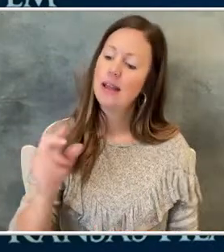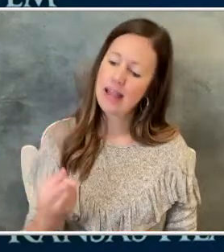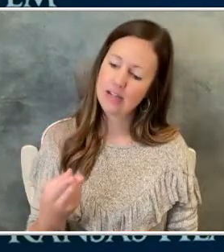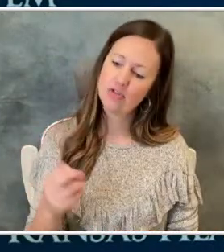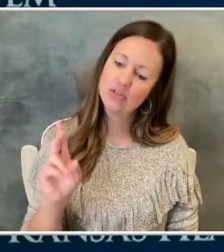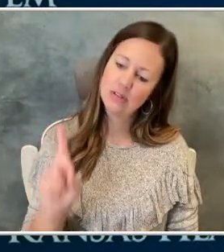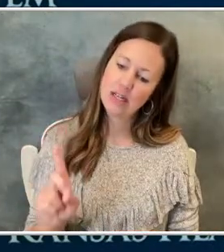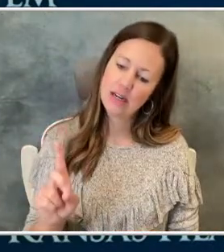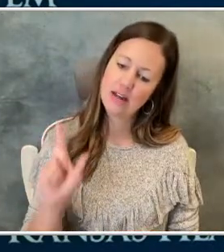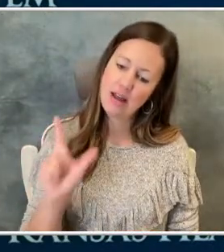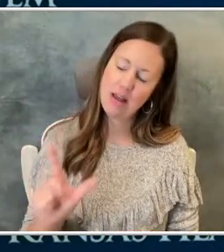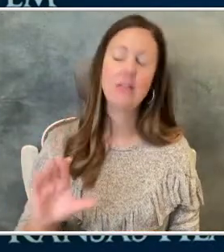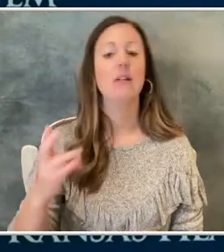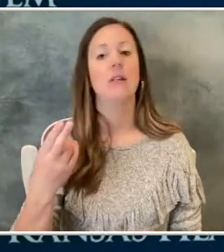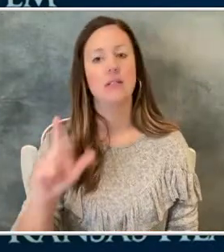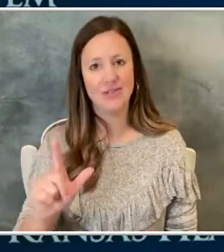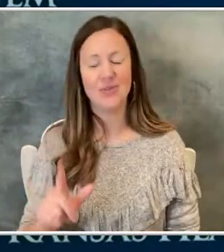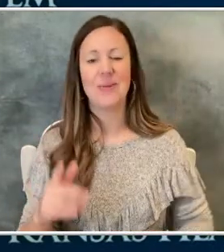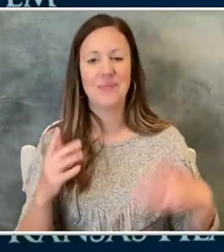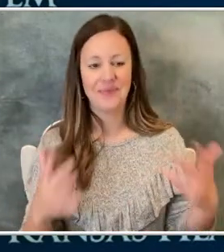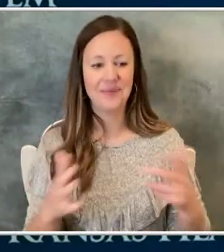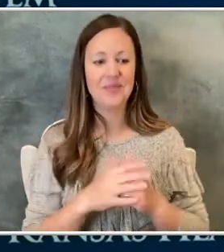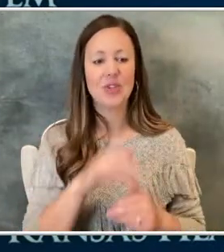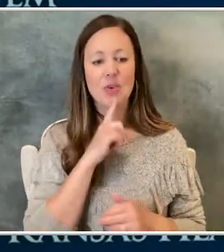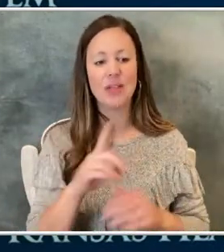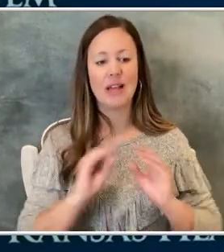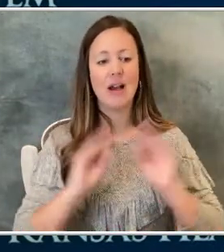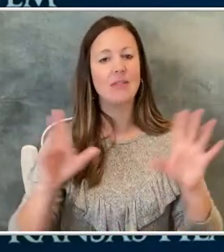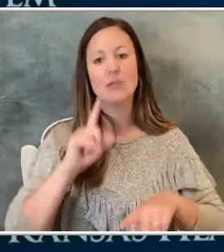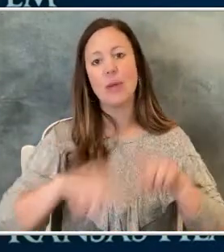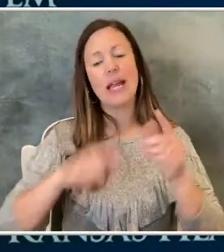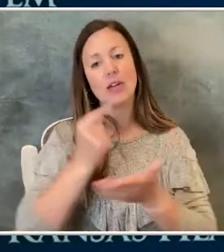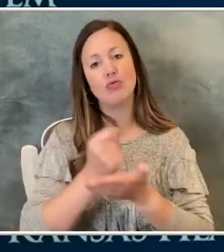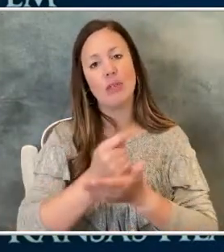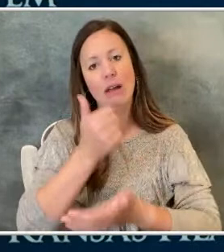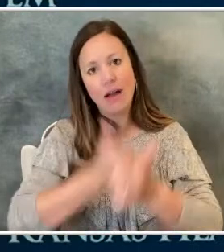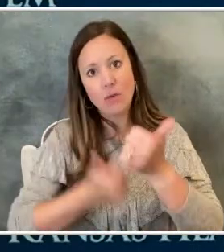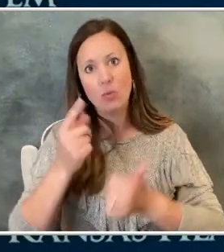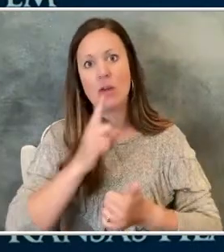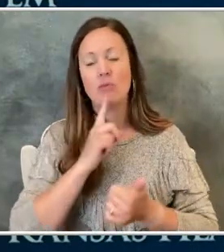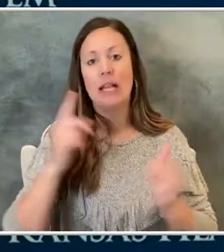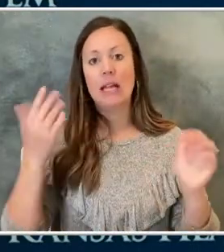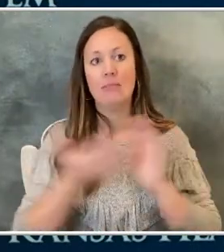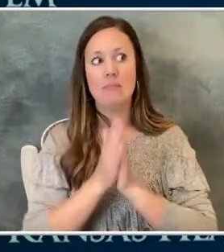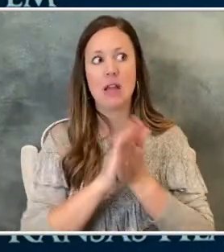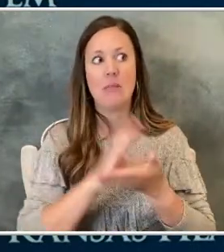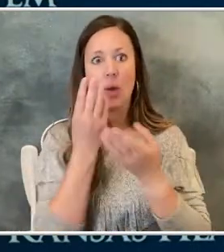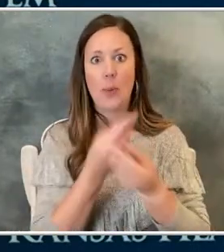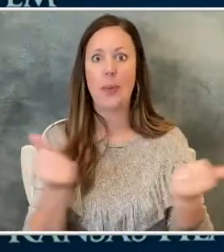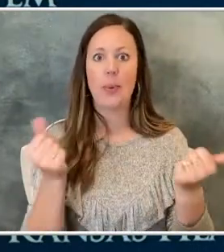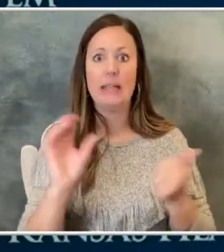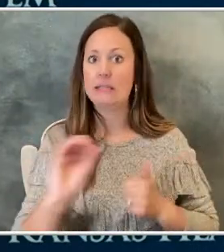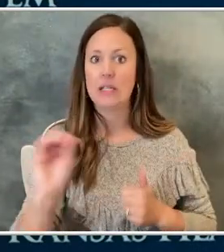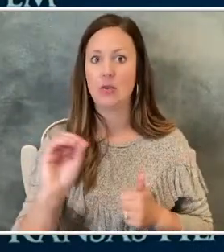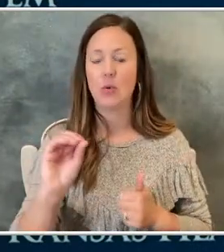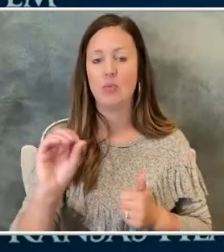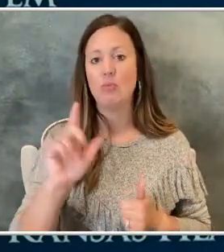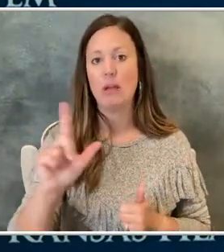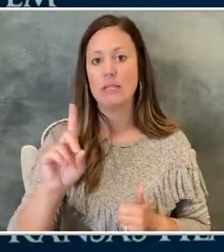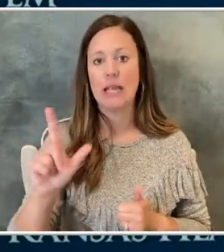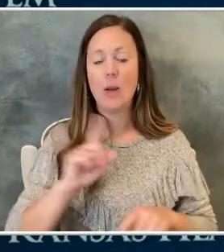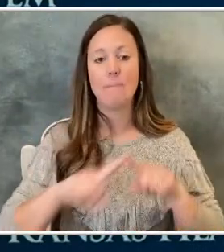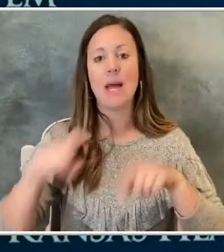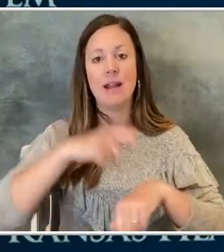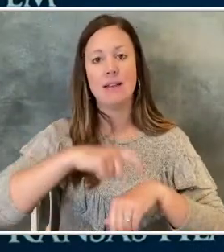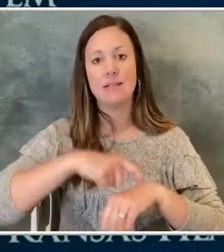barrier. So obviously we can't treat everyone to get down to 0 LDL, but as time goes on, we're going to be becoming